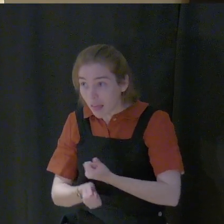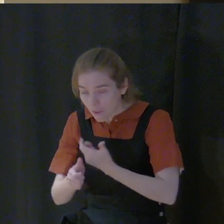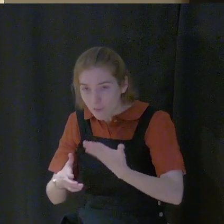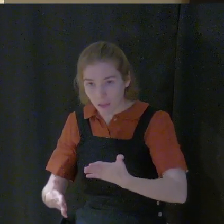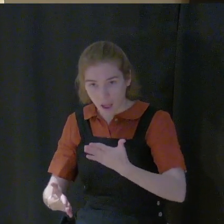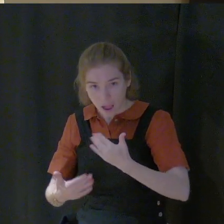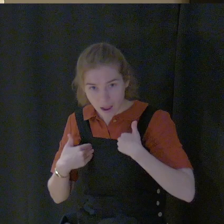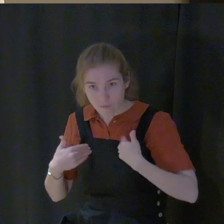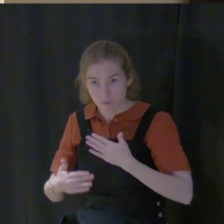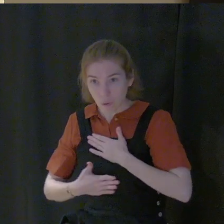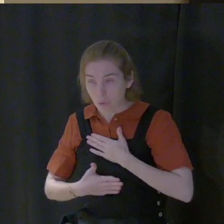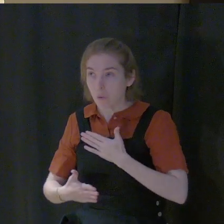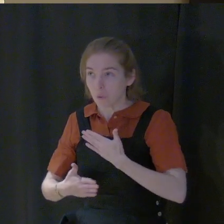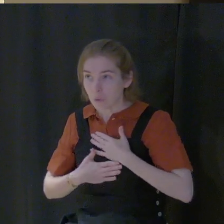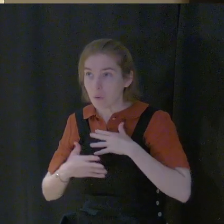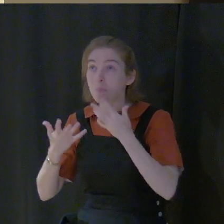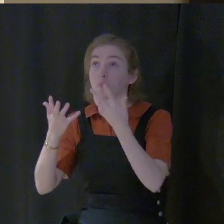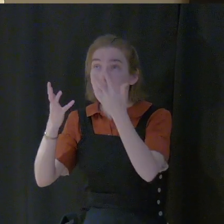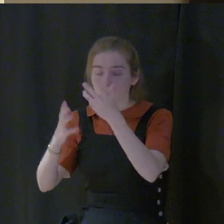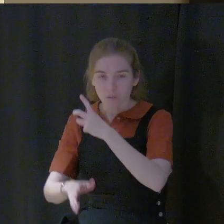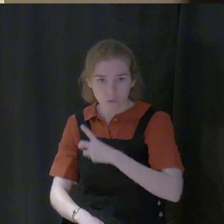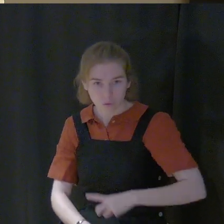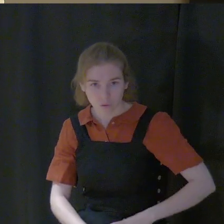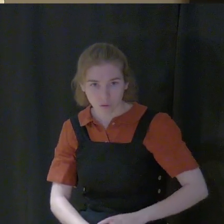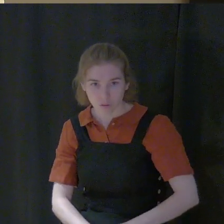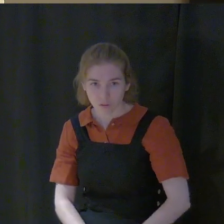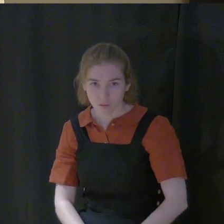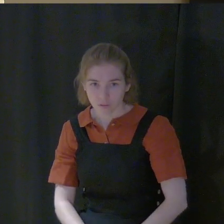has breath. Let's praise the Lord.